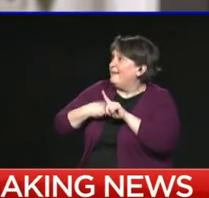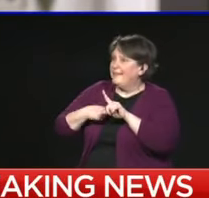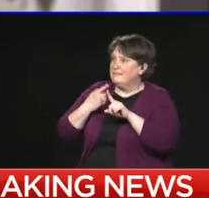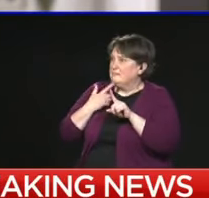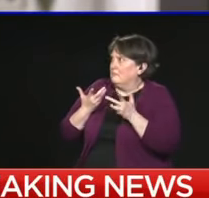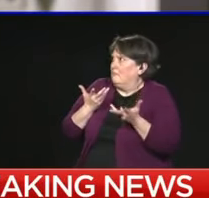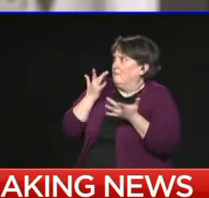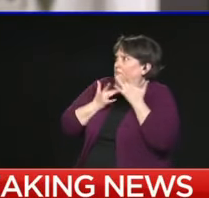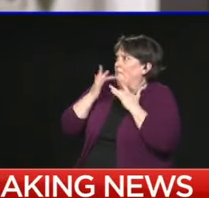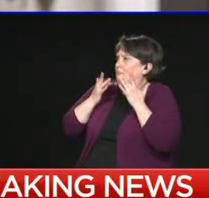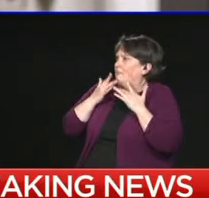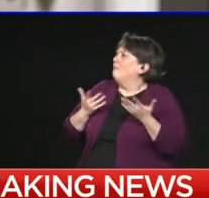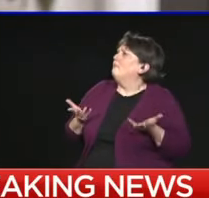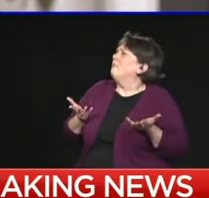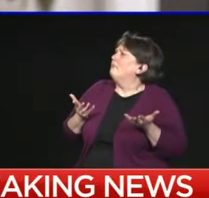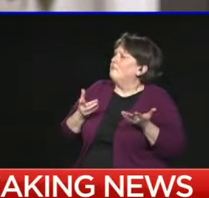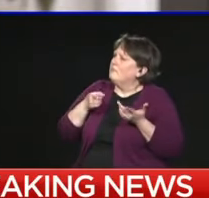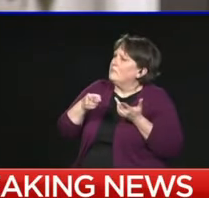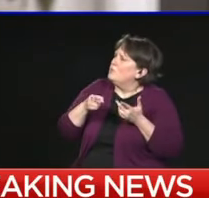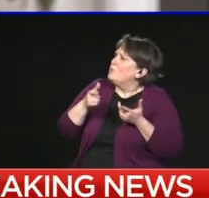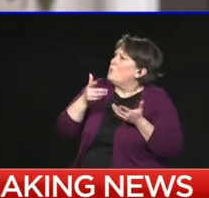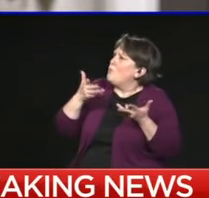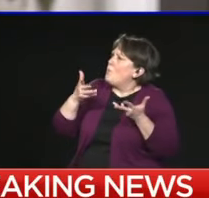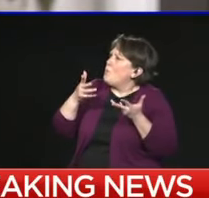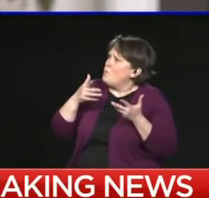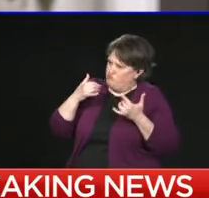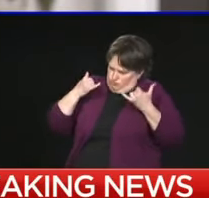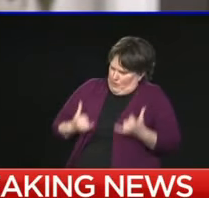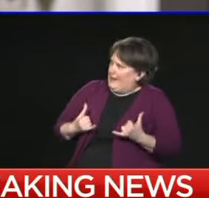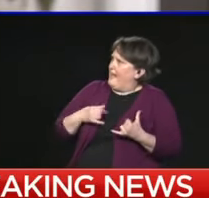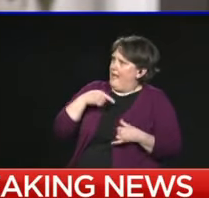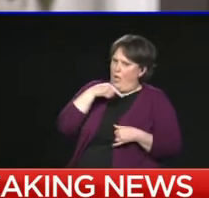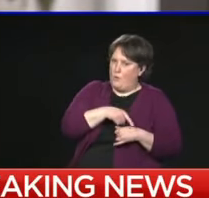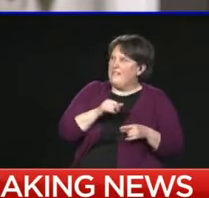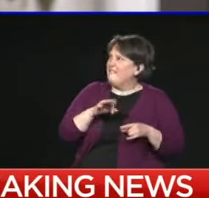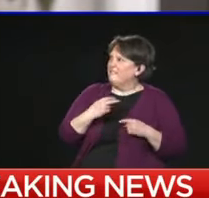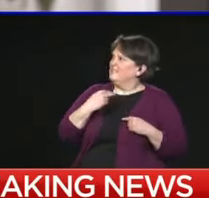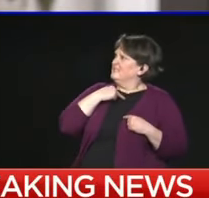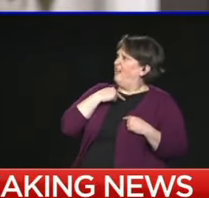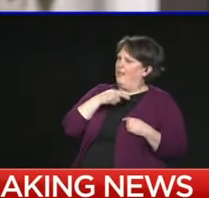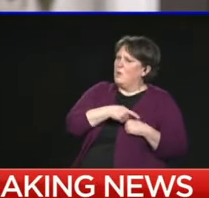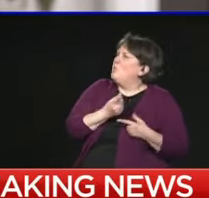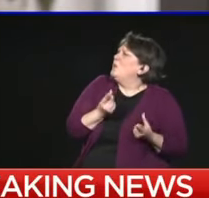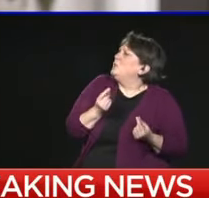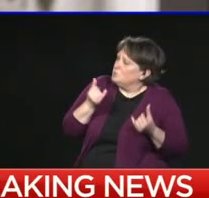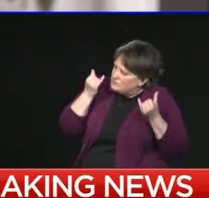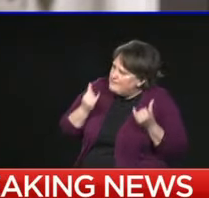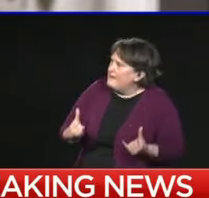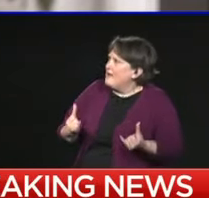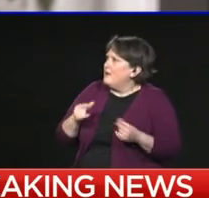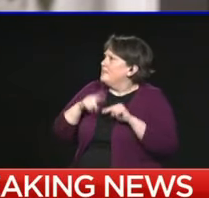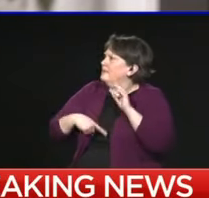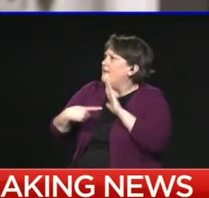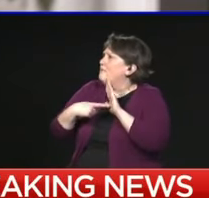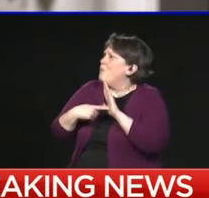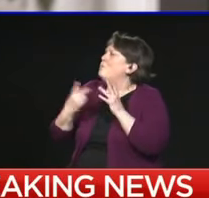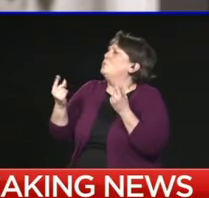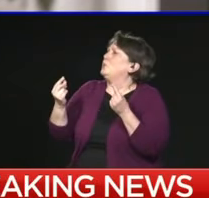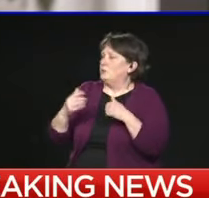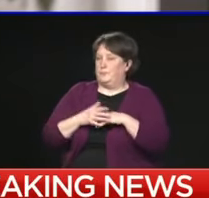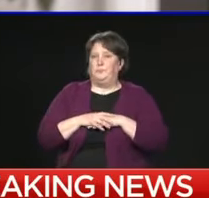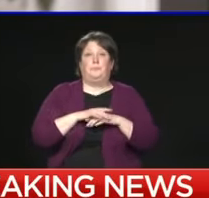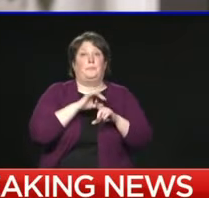are due very soon. What specific aid is available right now for people who are sitting at home who cannot afford any of their bills?